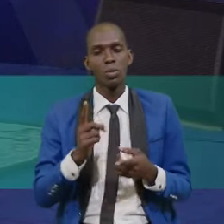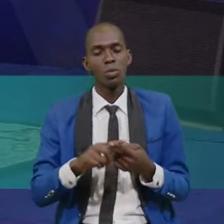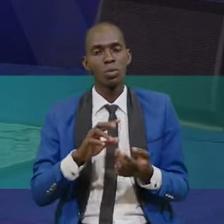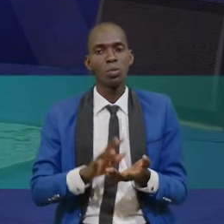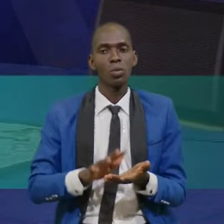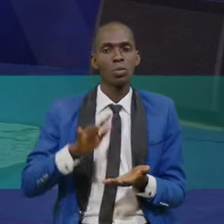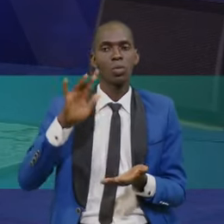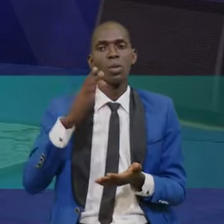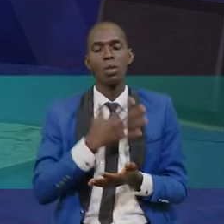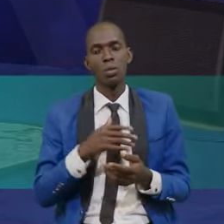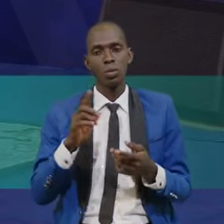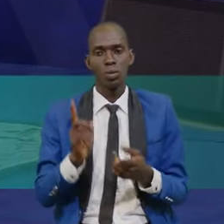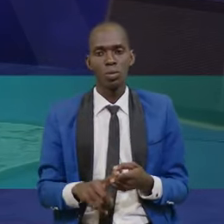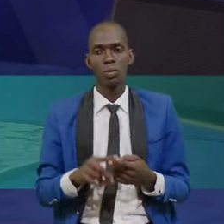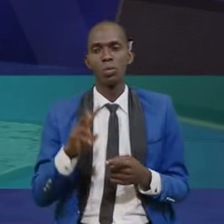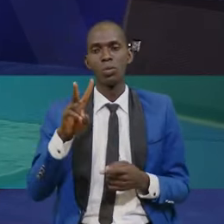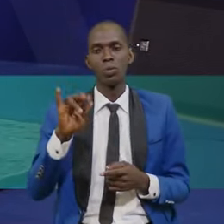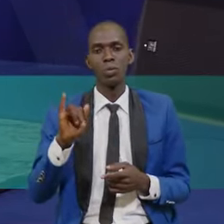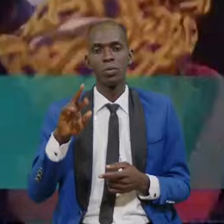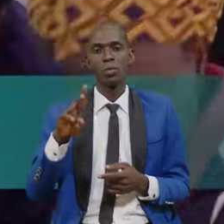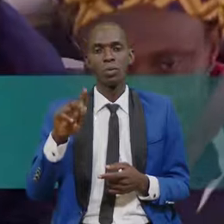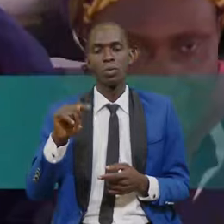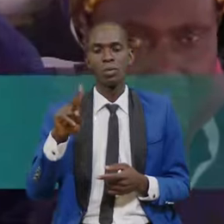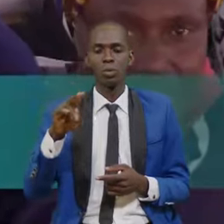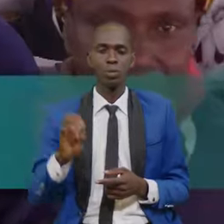and virtue. He has called you to glory.